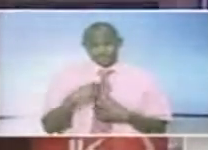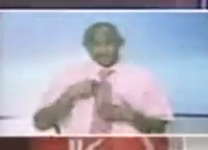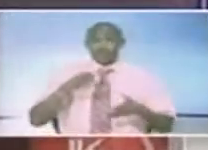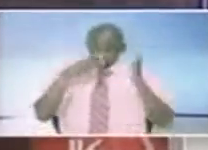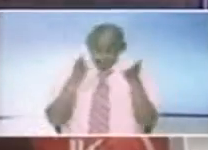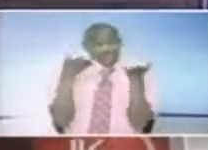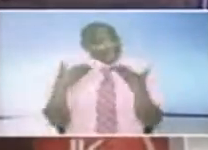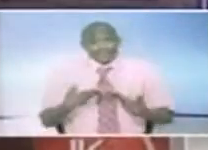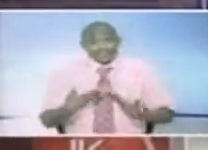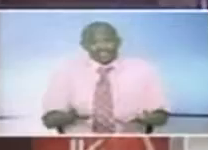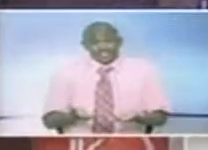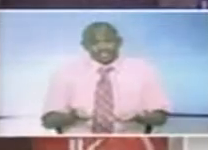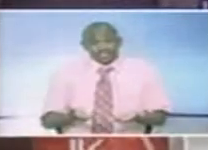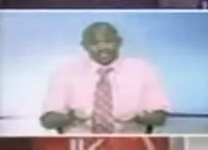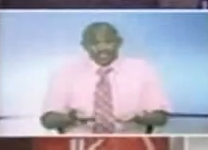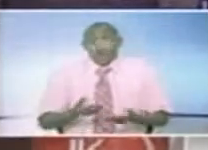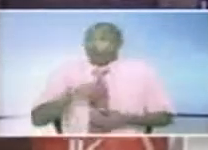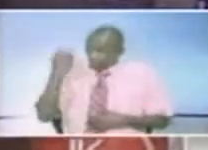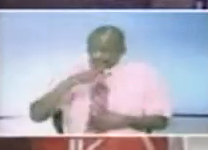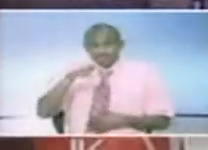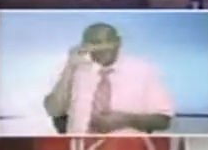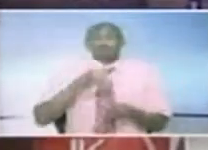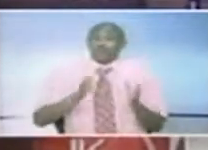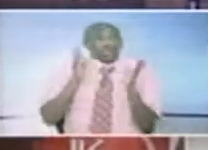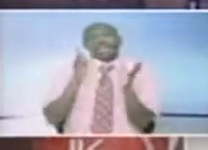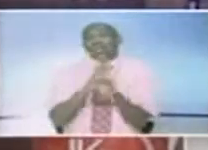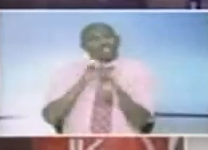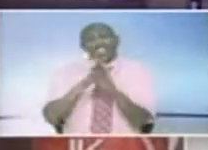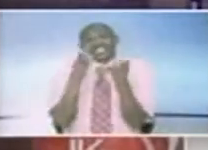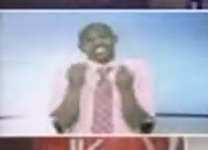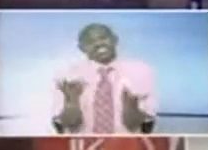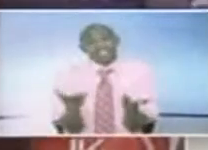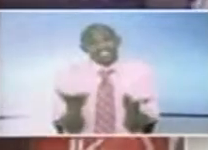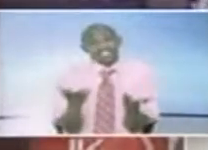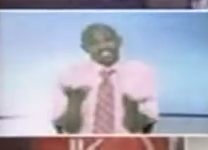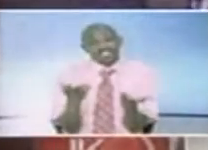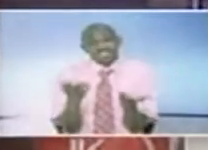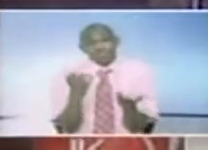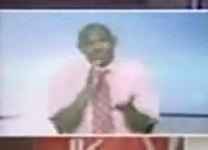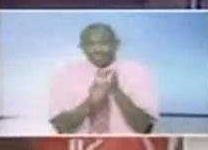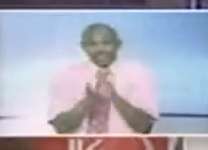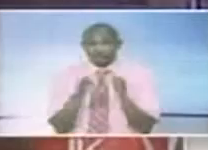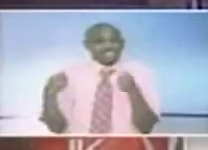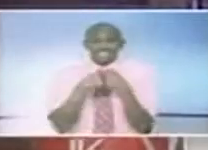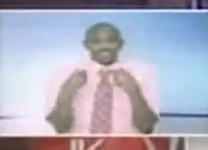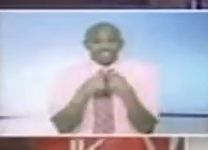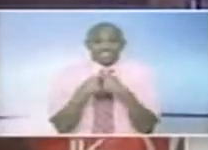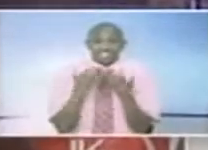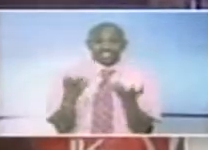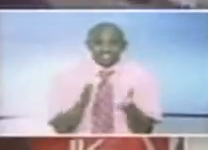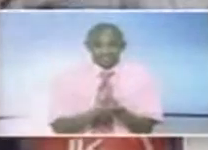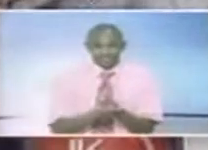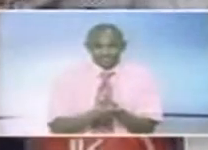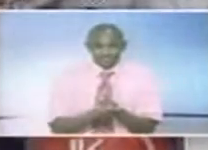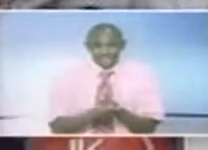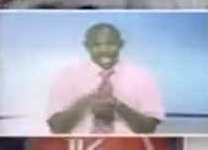the way I am, yeah. So I've always found my way around, yeah, without any issue. Yeah.